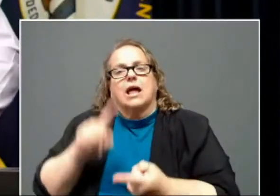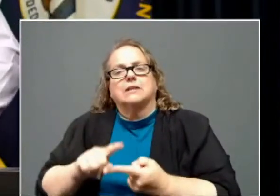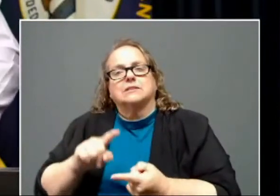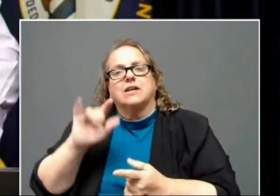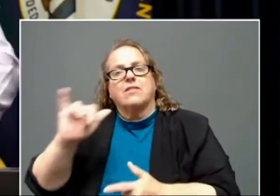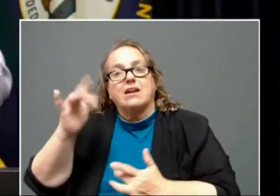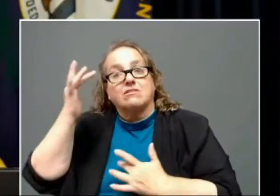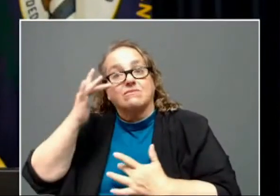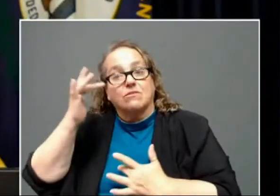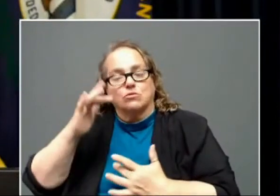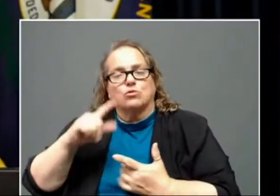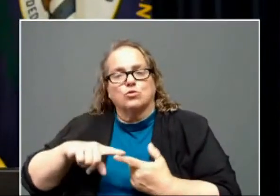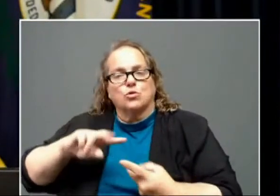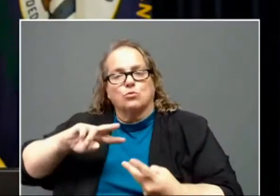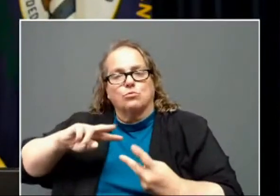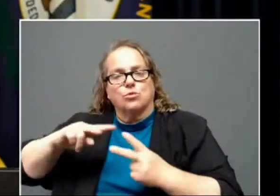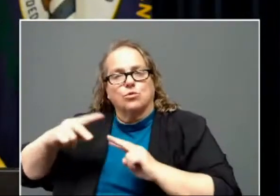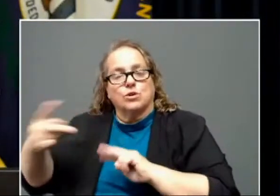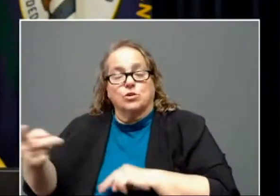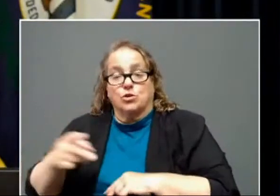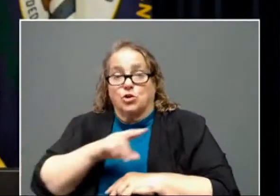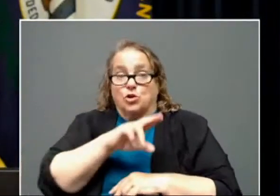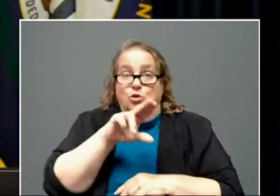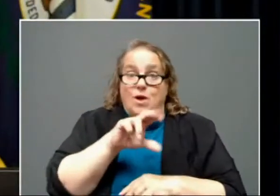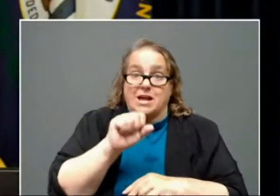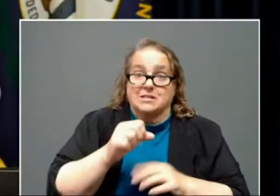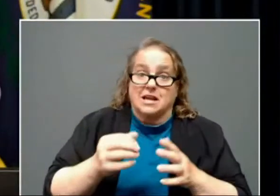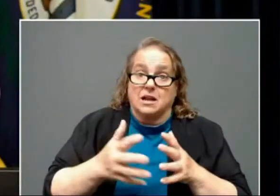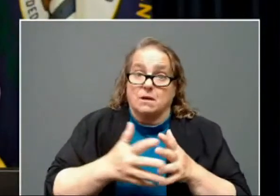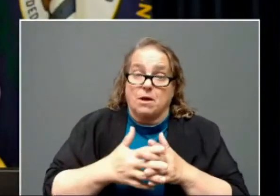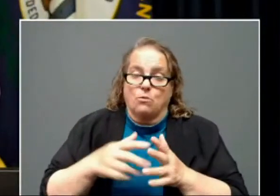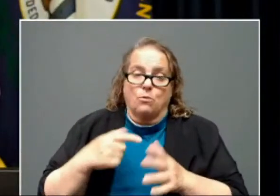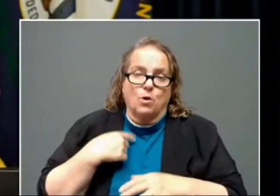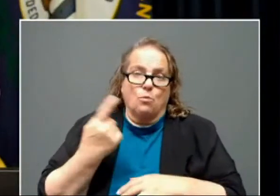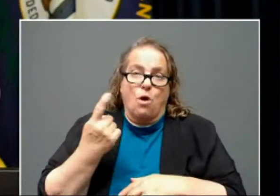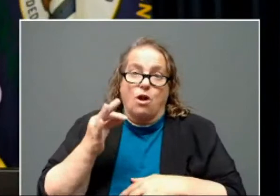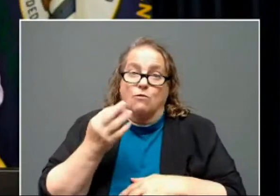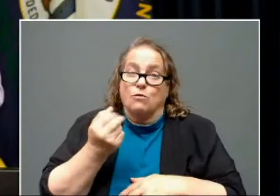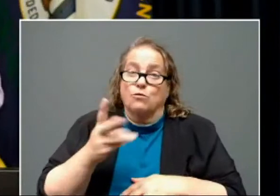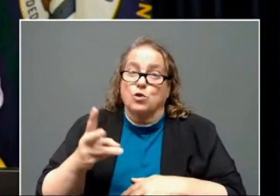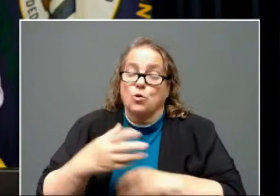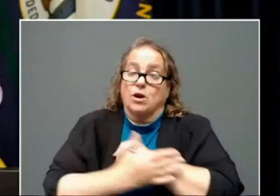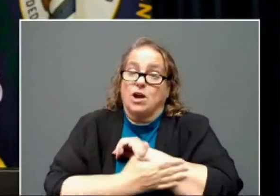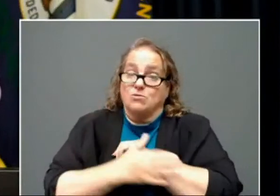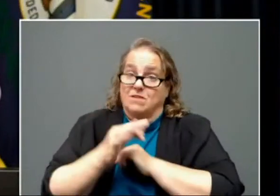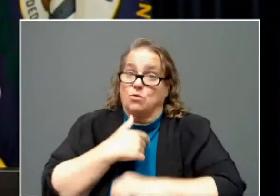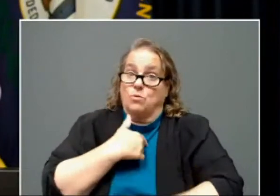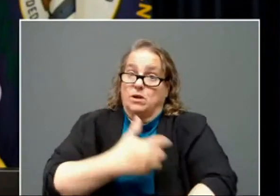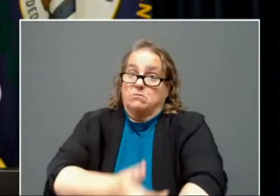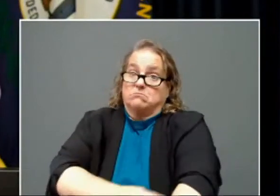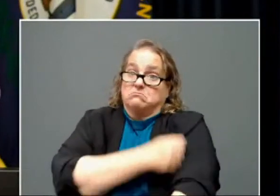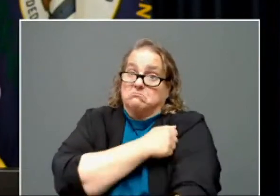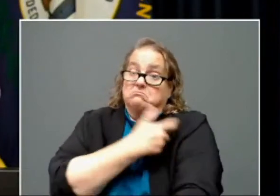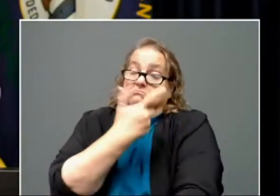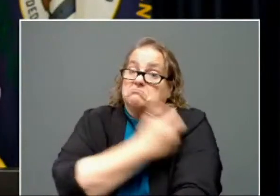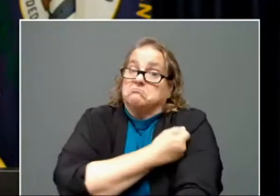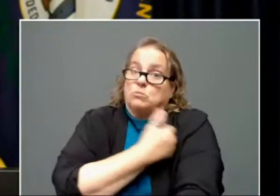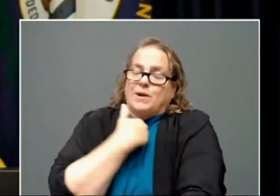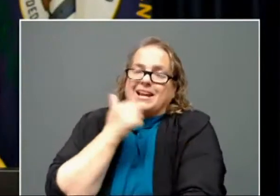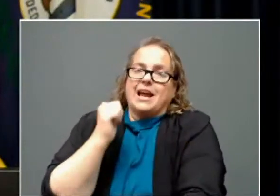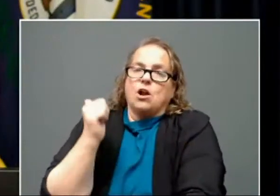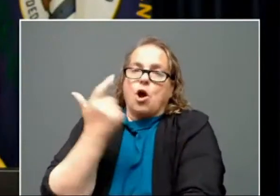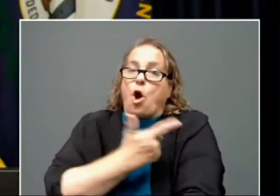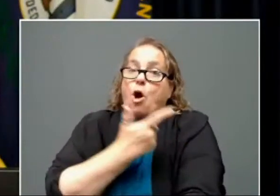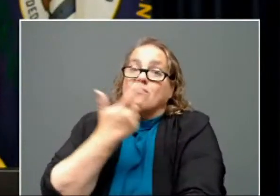States of America, we are one of the few countries that if we were all to roll up our sleeves and take that shot, we could all be vaccinated by the end of June. There is